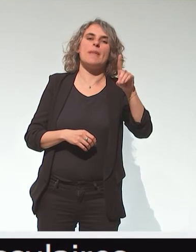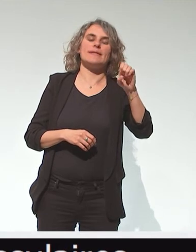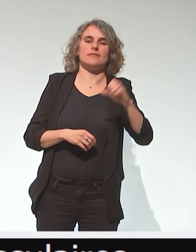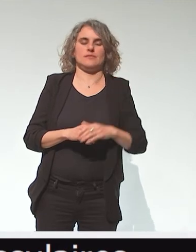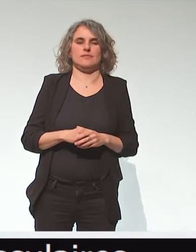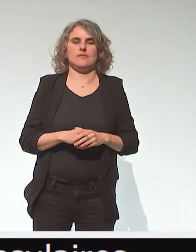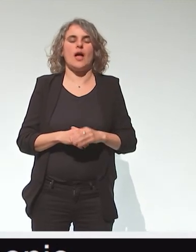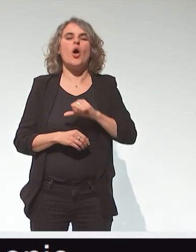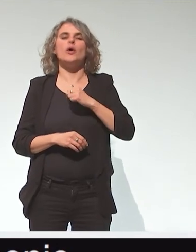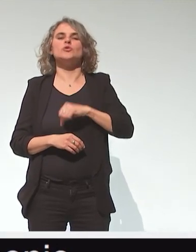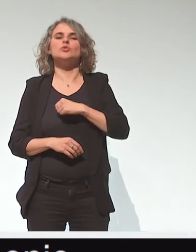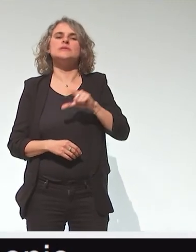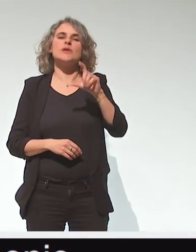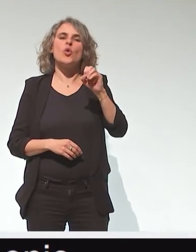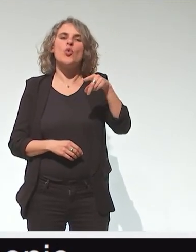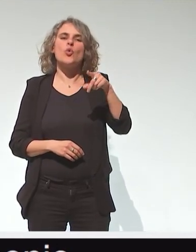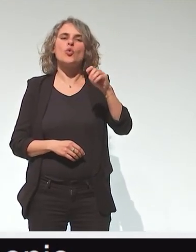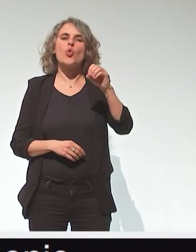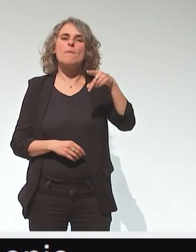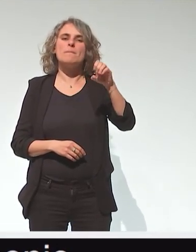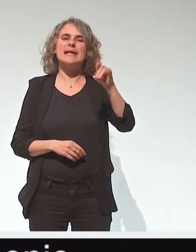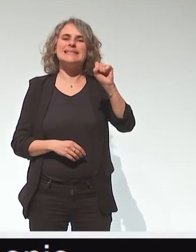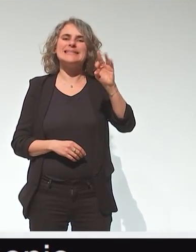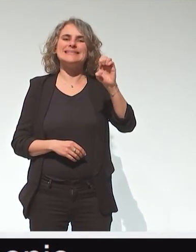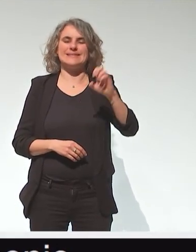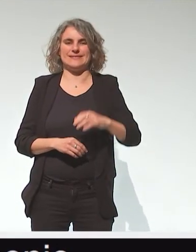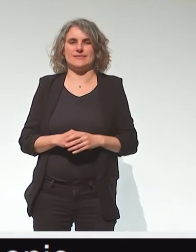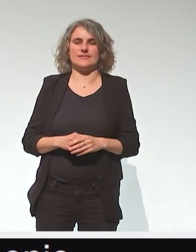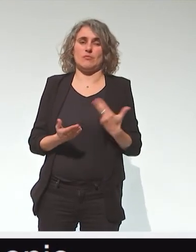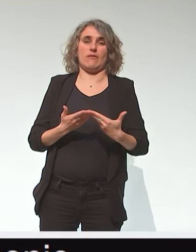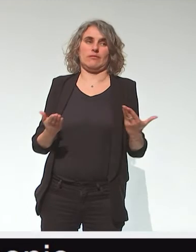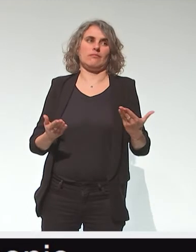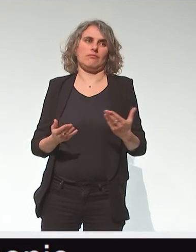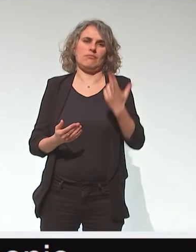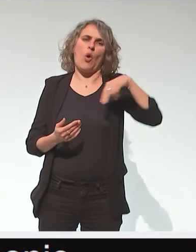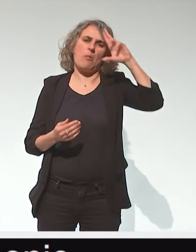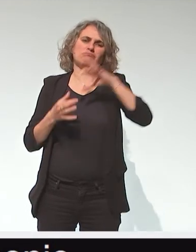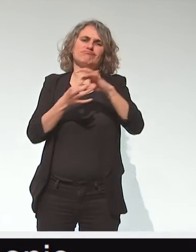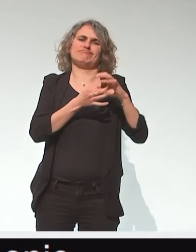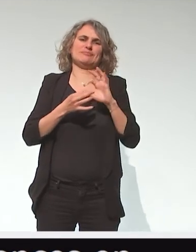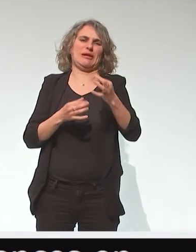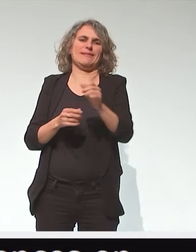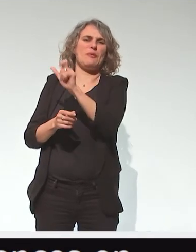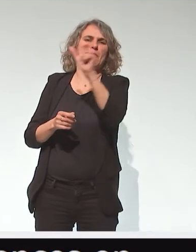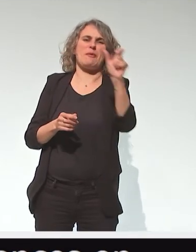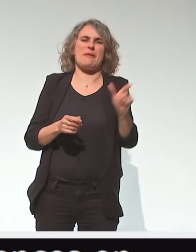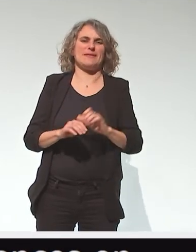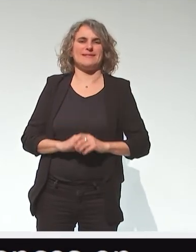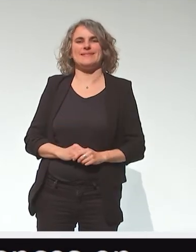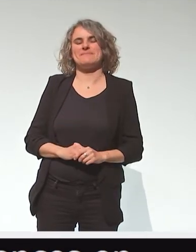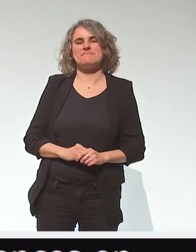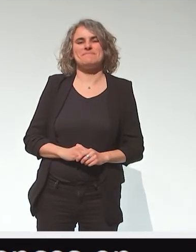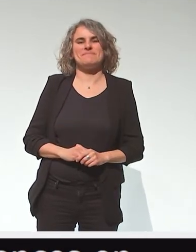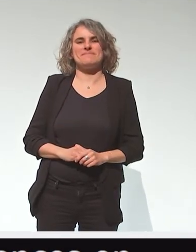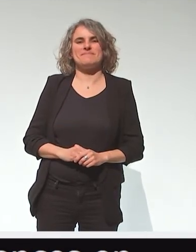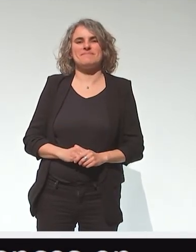in Wallon, and logopedist in Swiss. So as you can see, that goes to show, doesn't it? I'm very